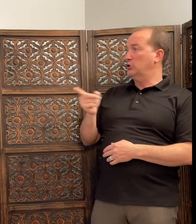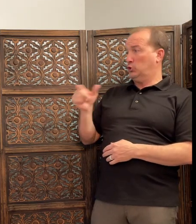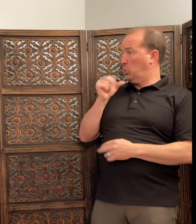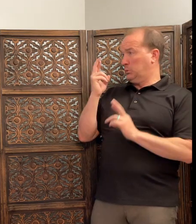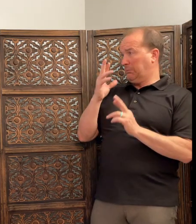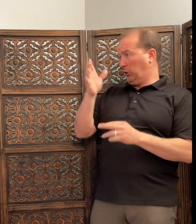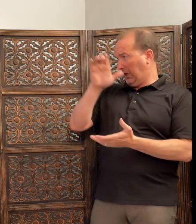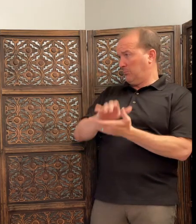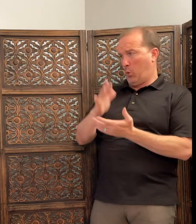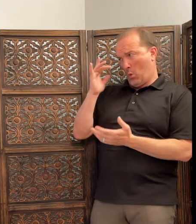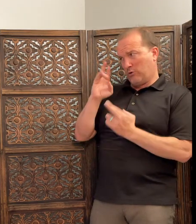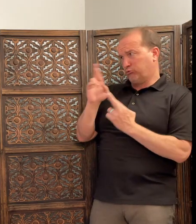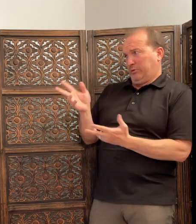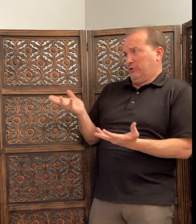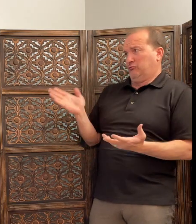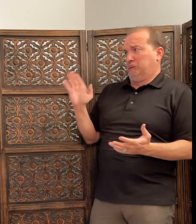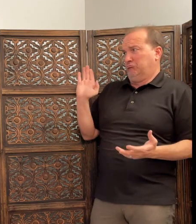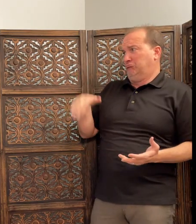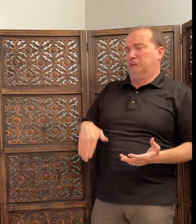should others respect her?